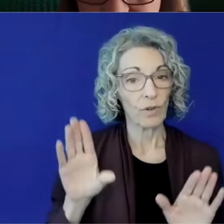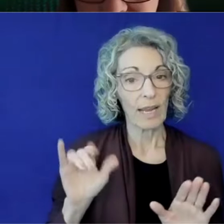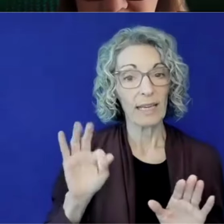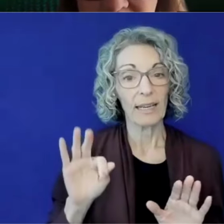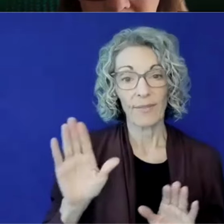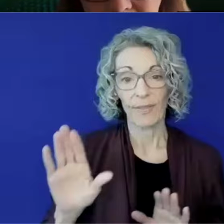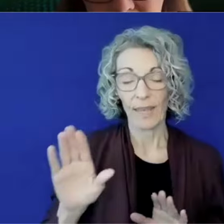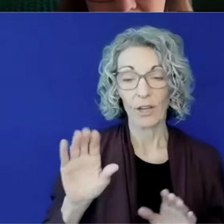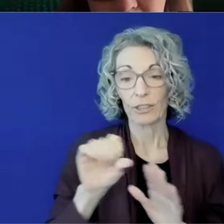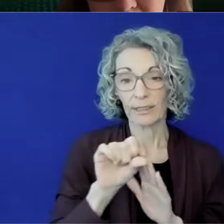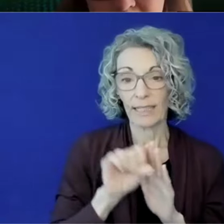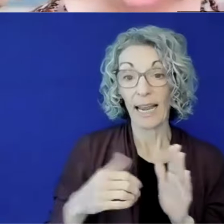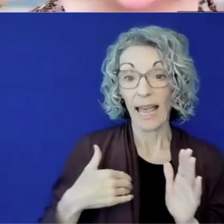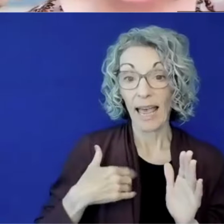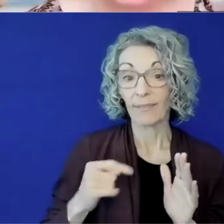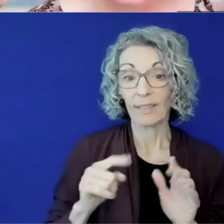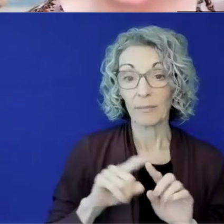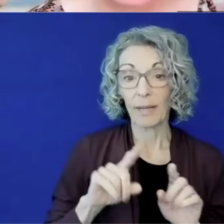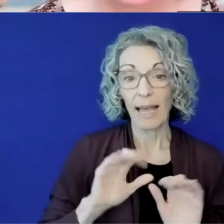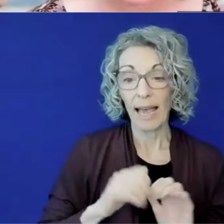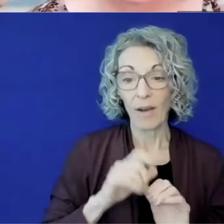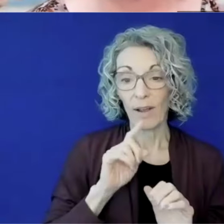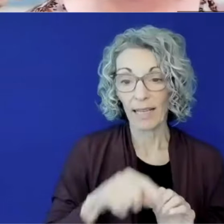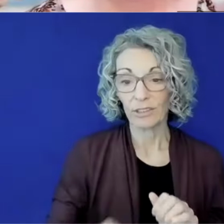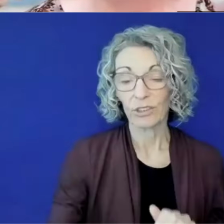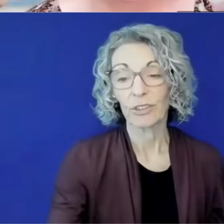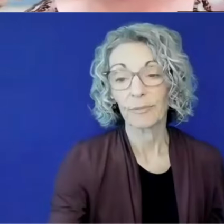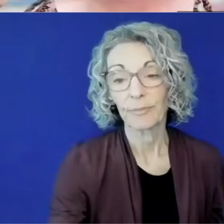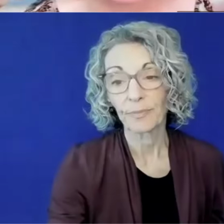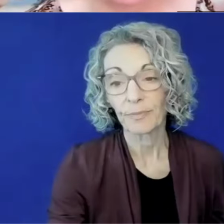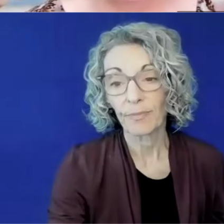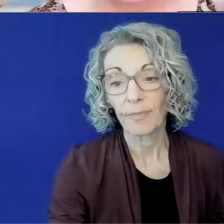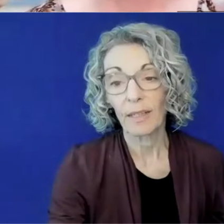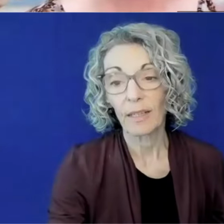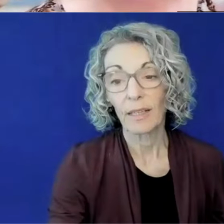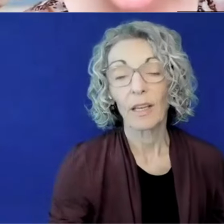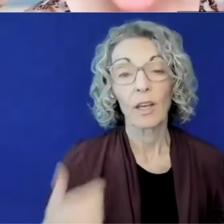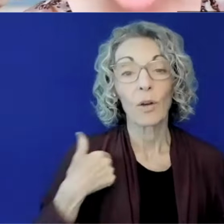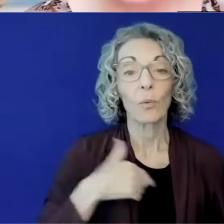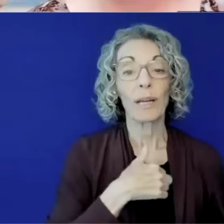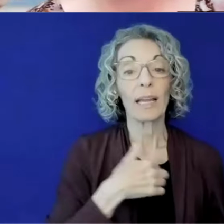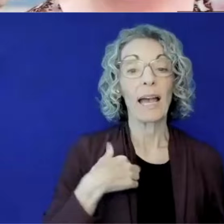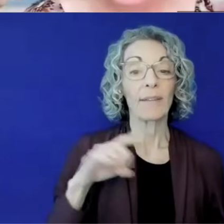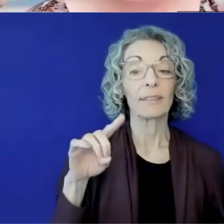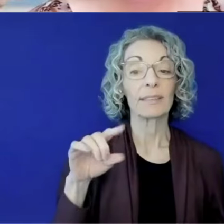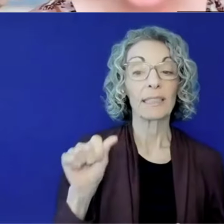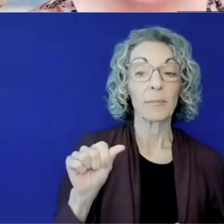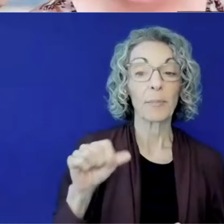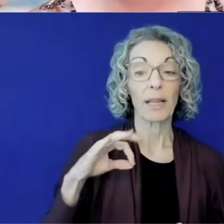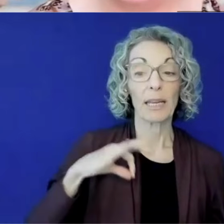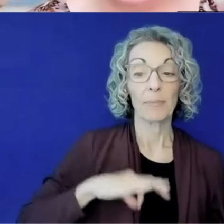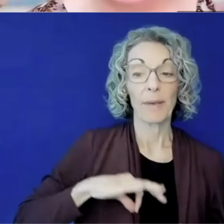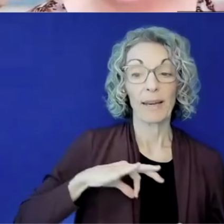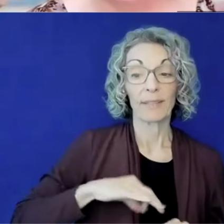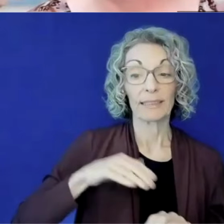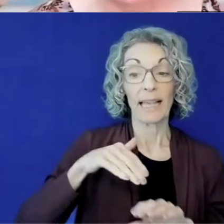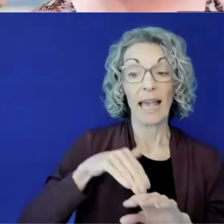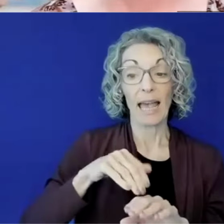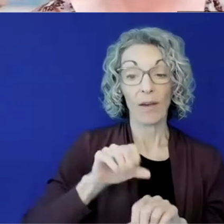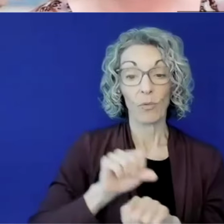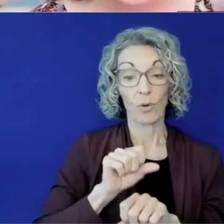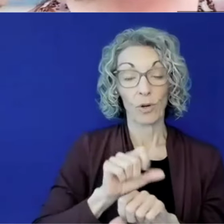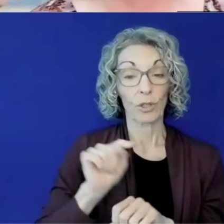answer that? So we've actually created a disability benefits at work toolkit that has a lot of the information